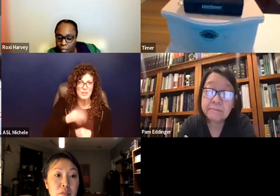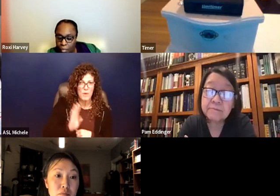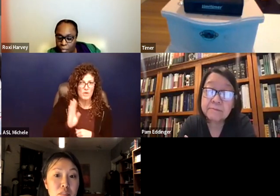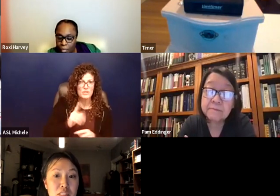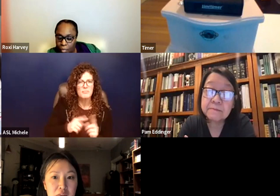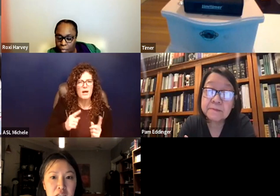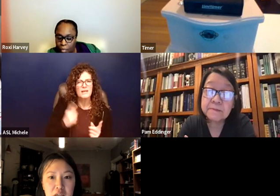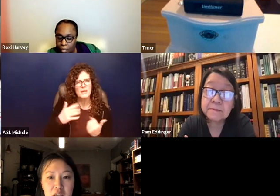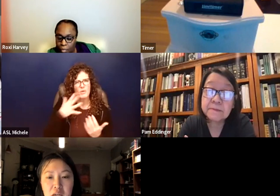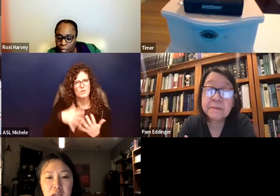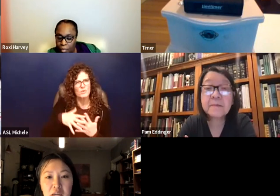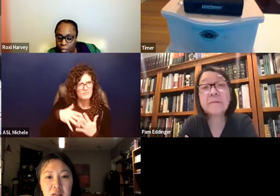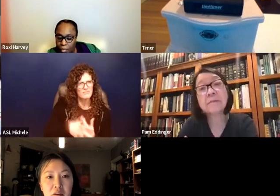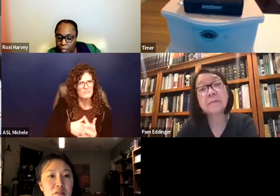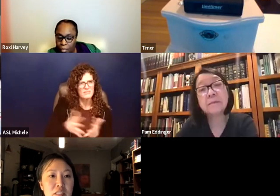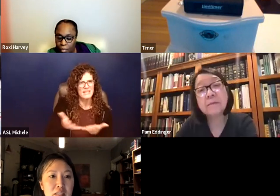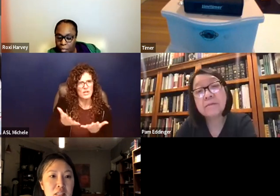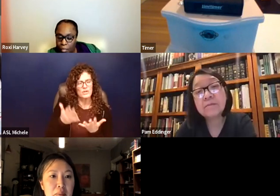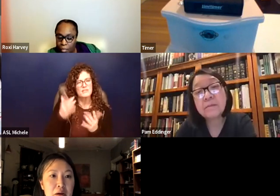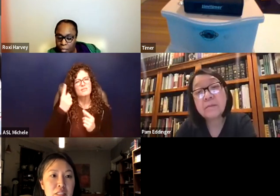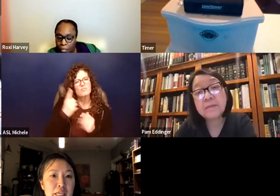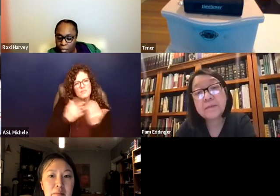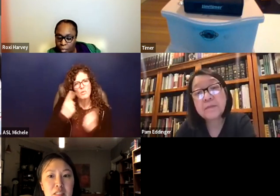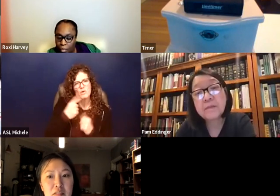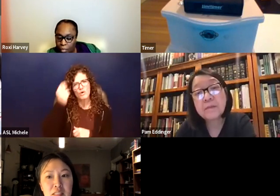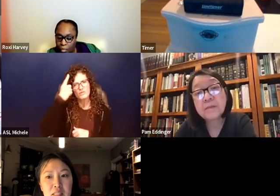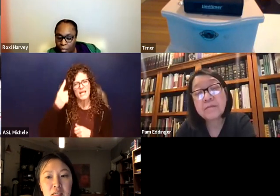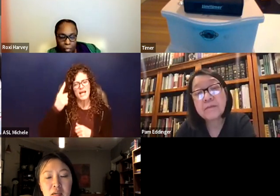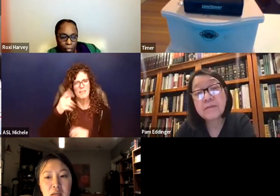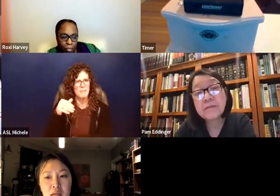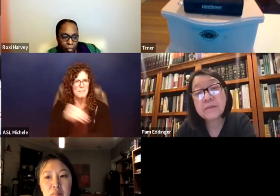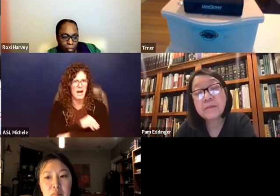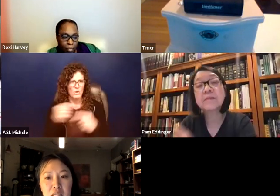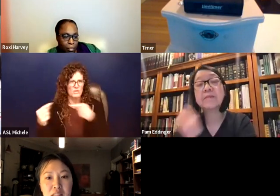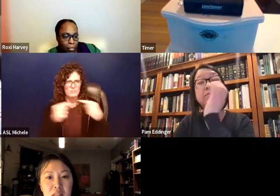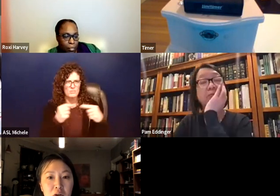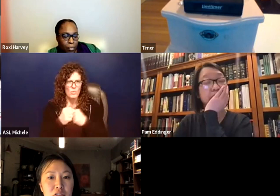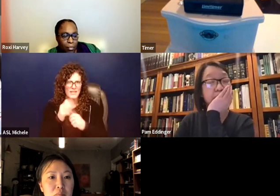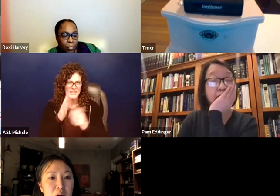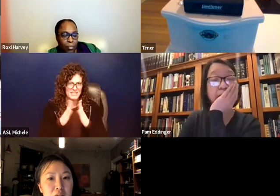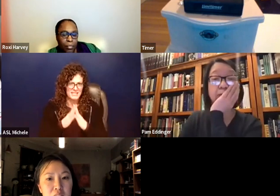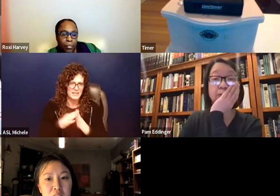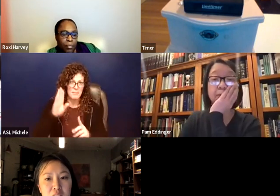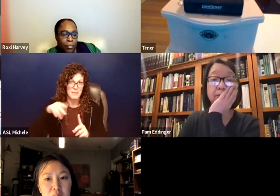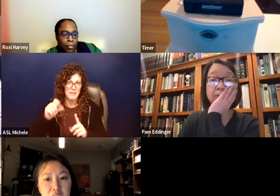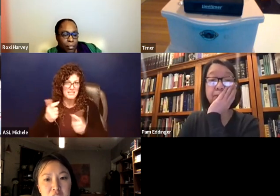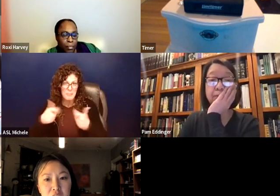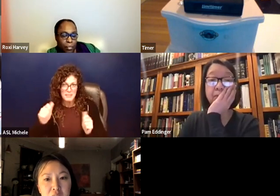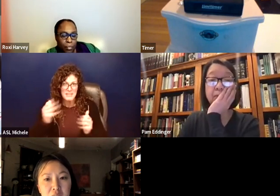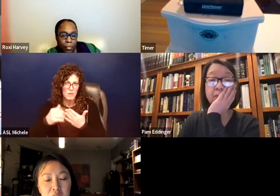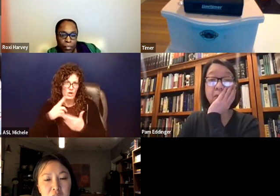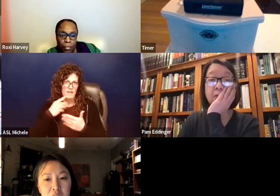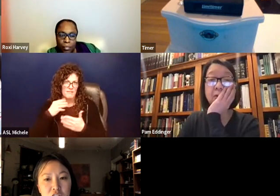has put roots down here and understands the power dynamics of the city. BPS is the largest part of the city's